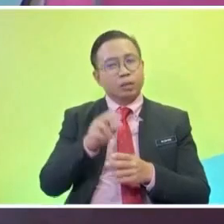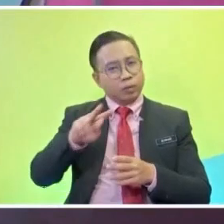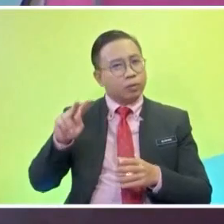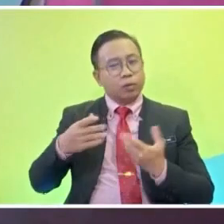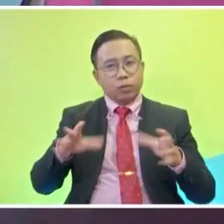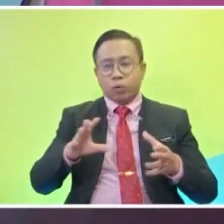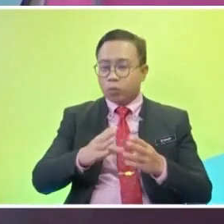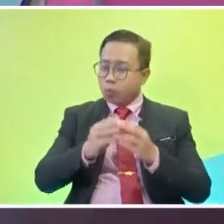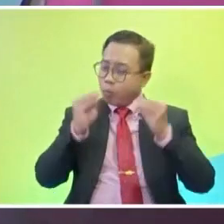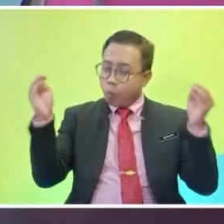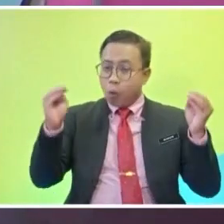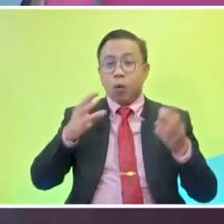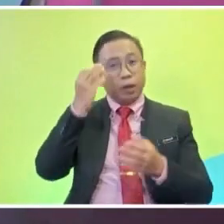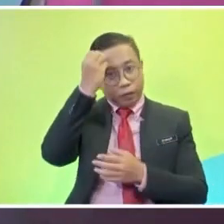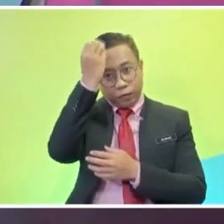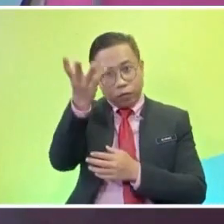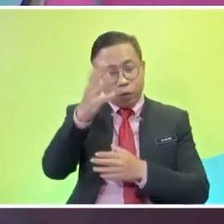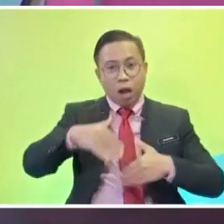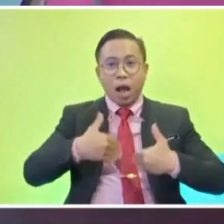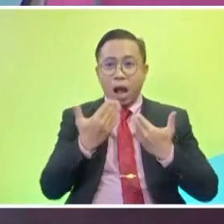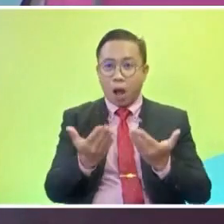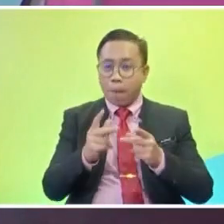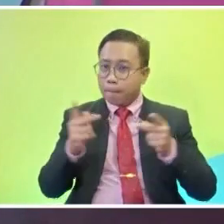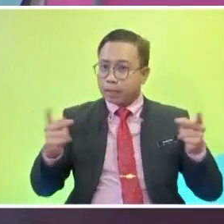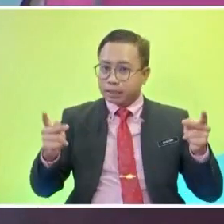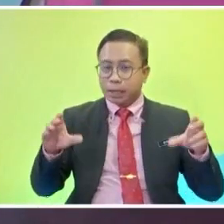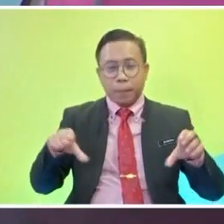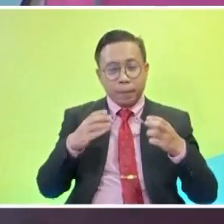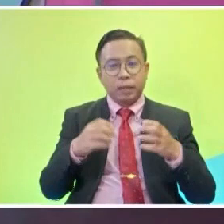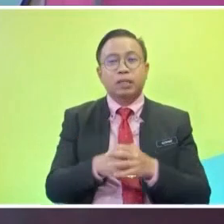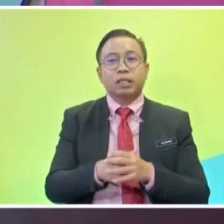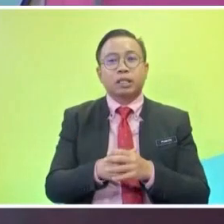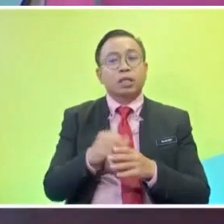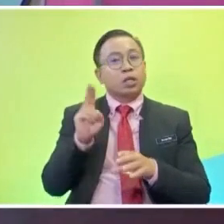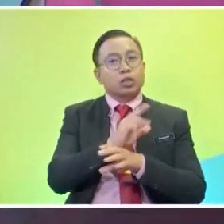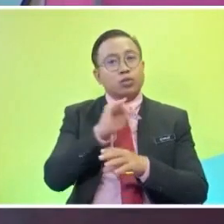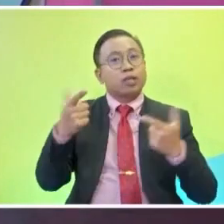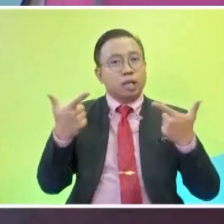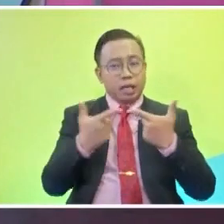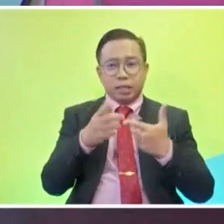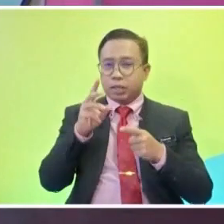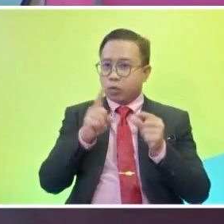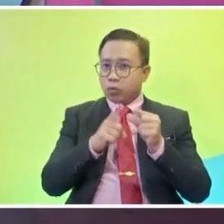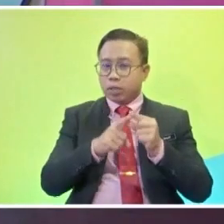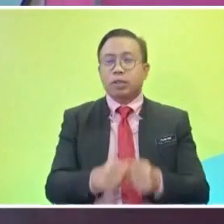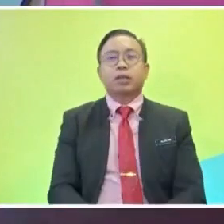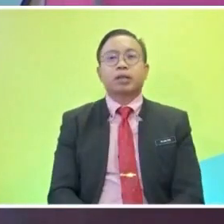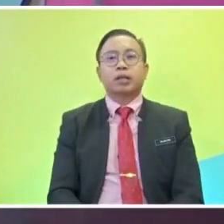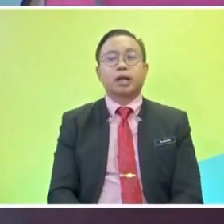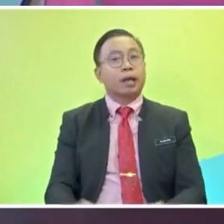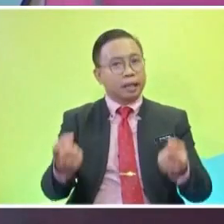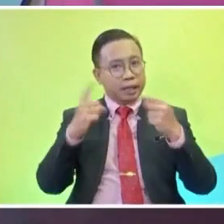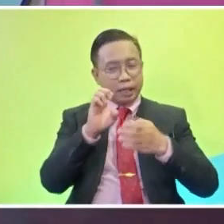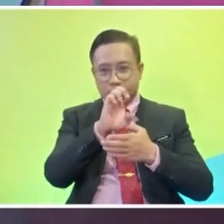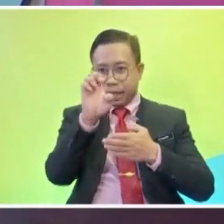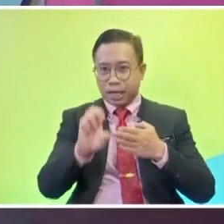more and more info on how pasta is made, passive voice, and creating using linking words. That's right. And with that, everyone, we have come to the